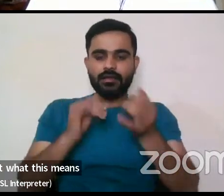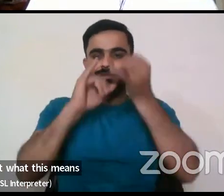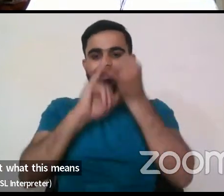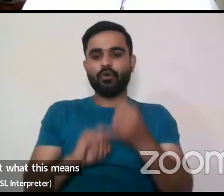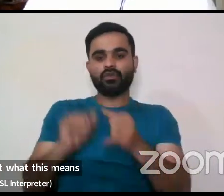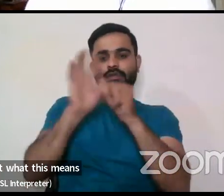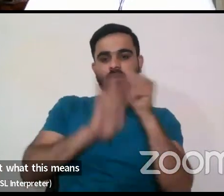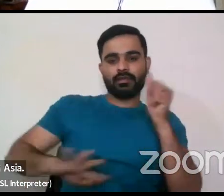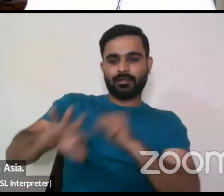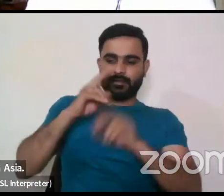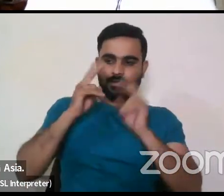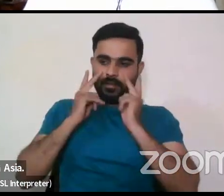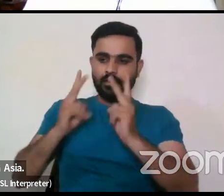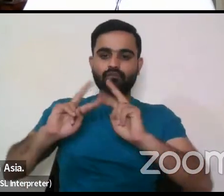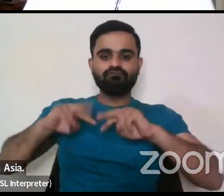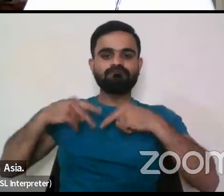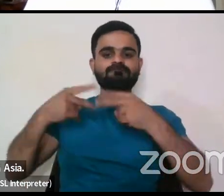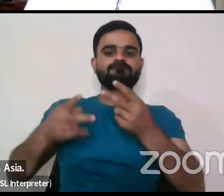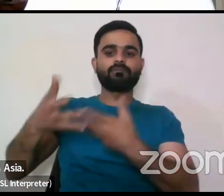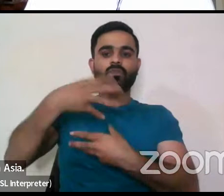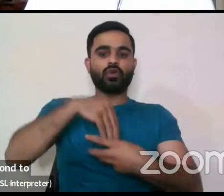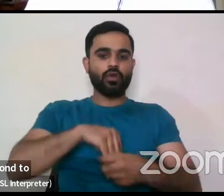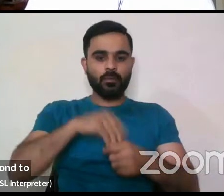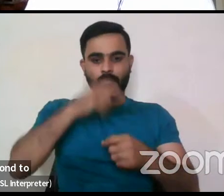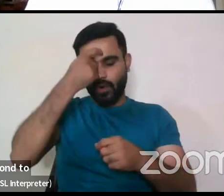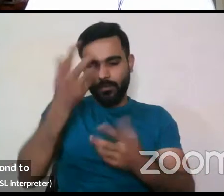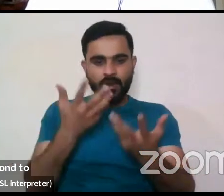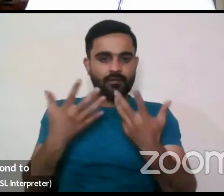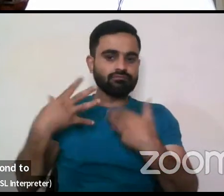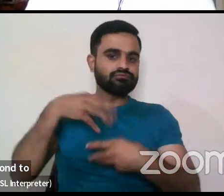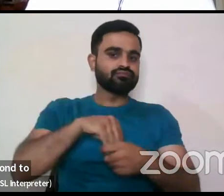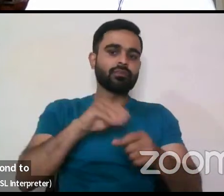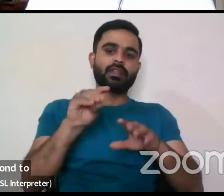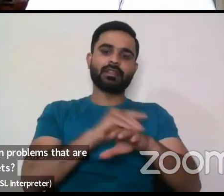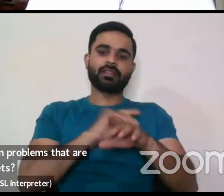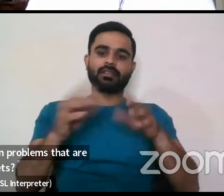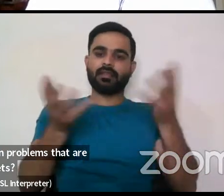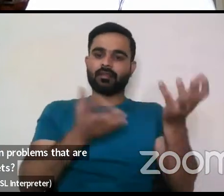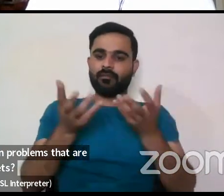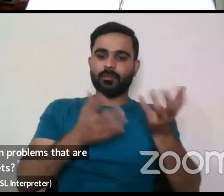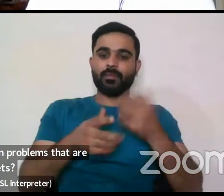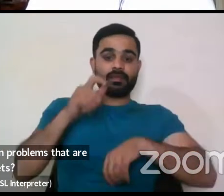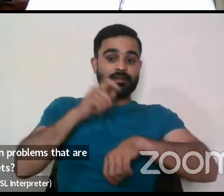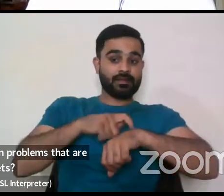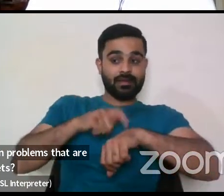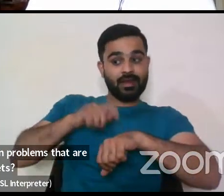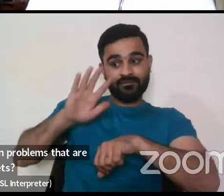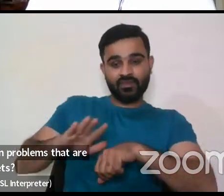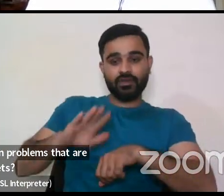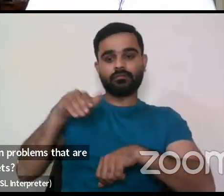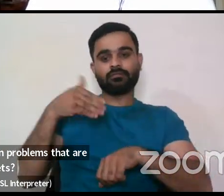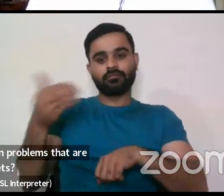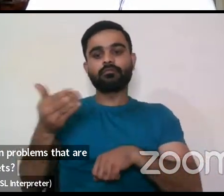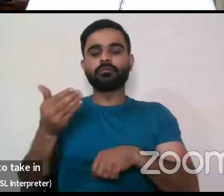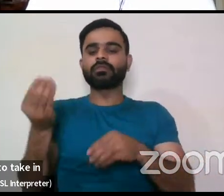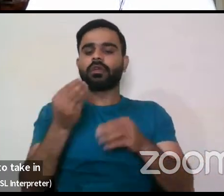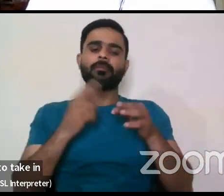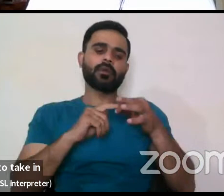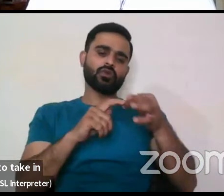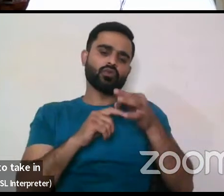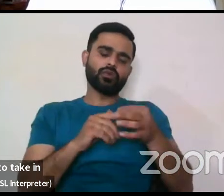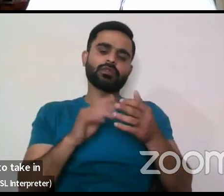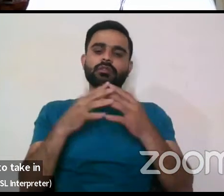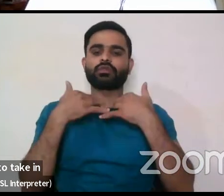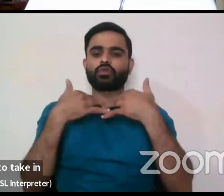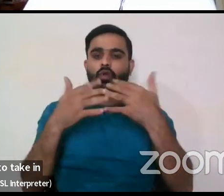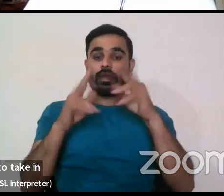we look to respond to competition problems that are emerging in digital markets? And if time permits, I'm happy to take in any questions from our